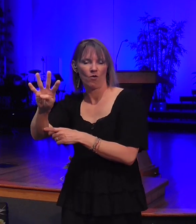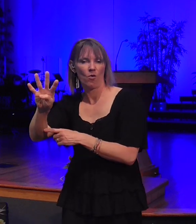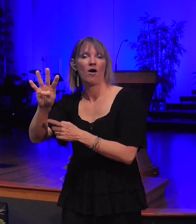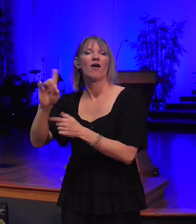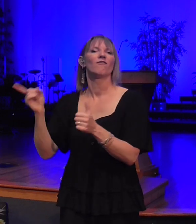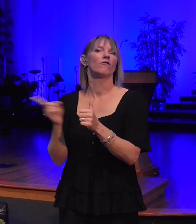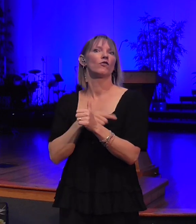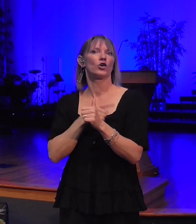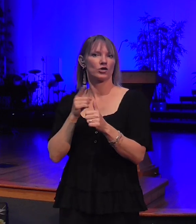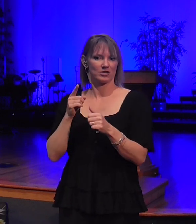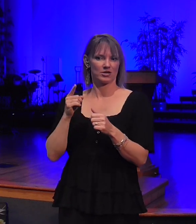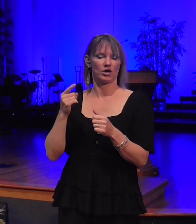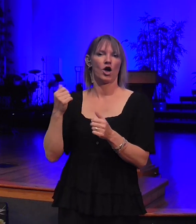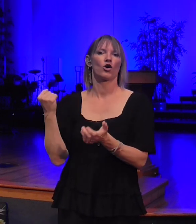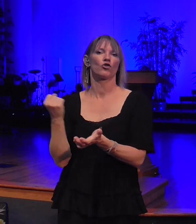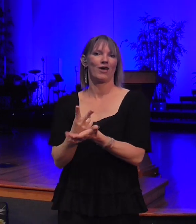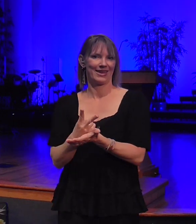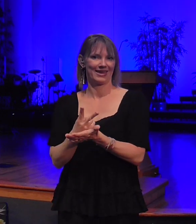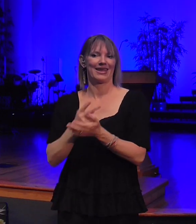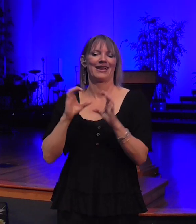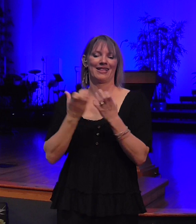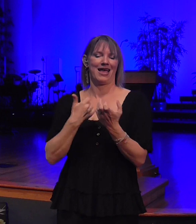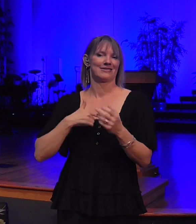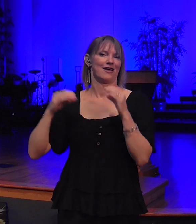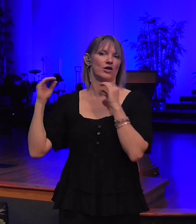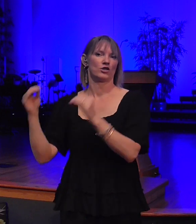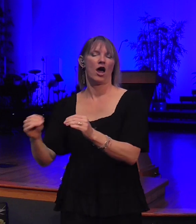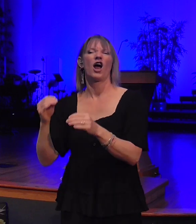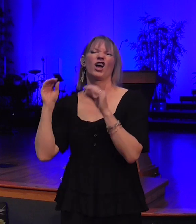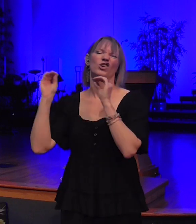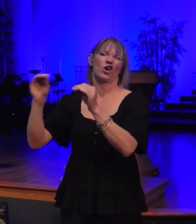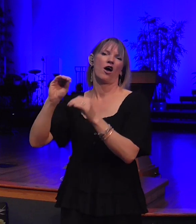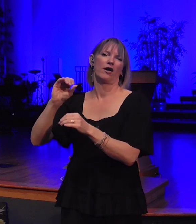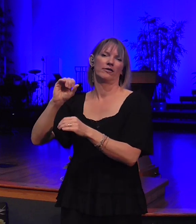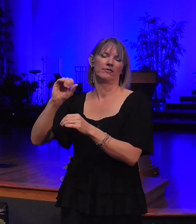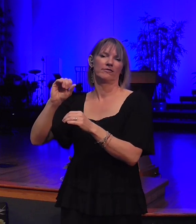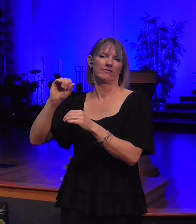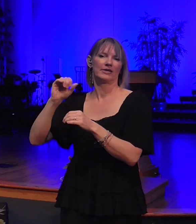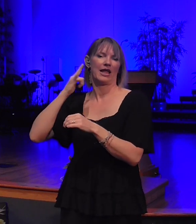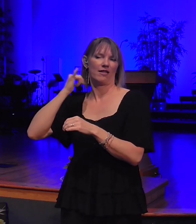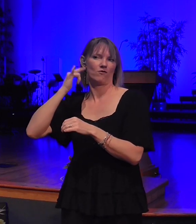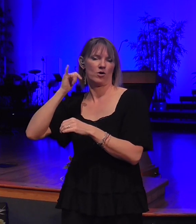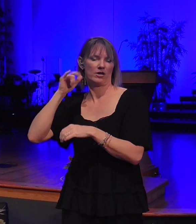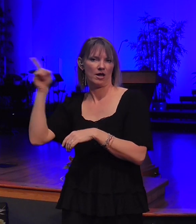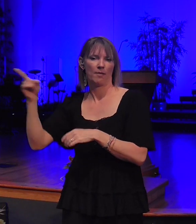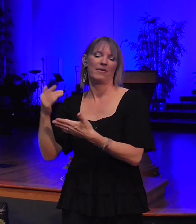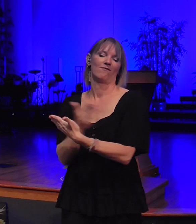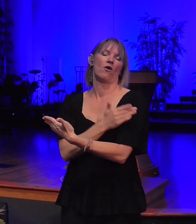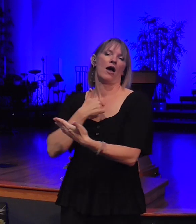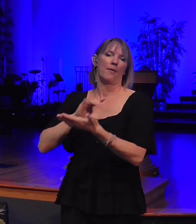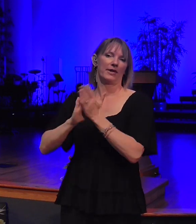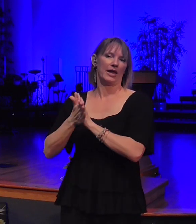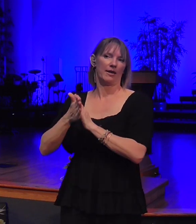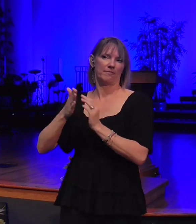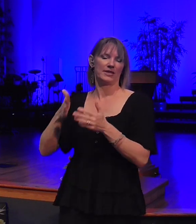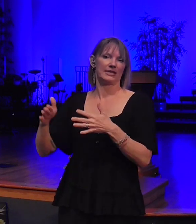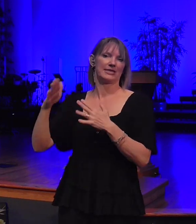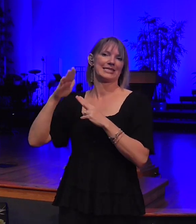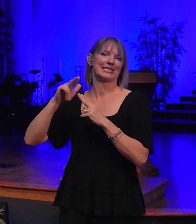of Mind class I taught. I taught it in Seal Beach. This was years before I became the senior minister there. And Barbara just took a liking to